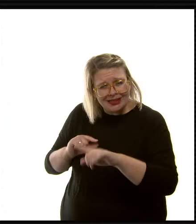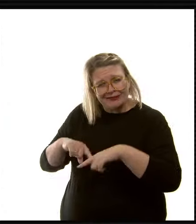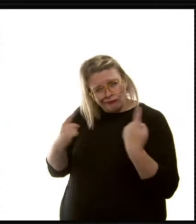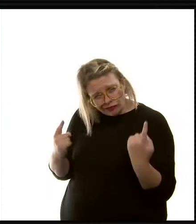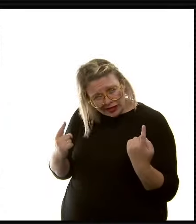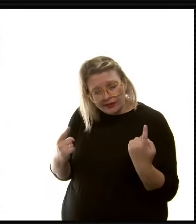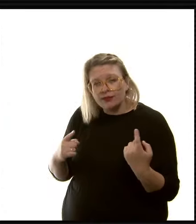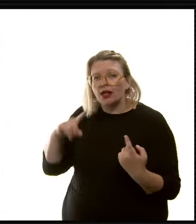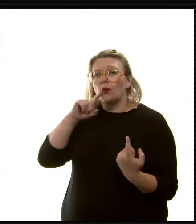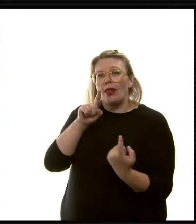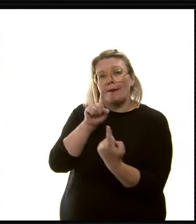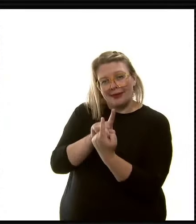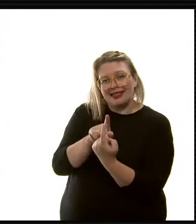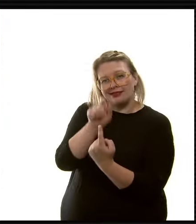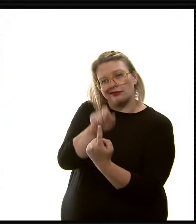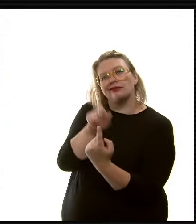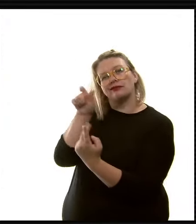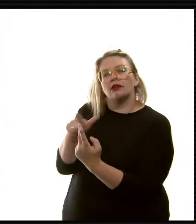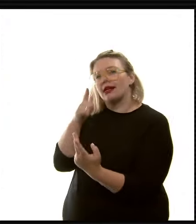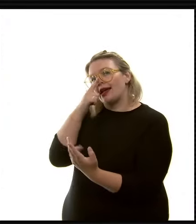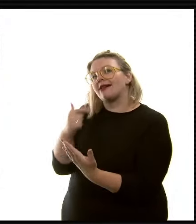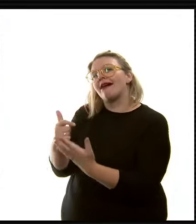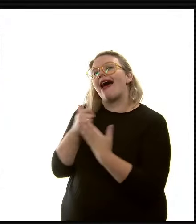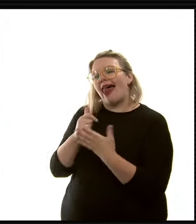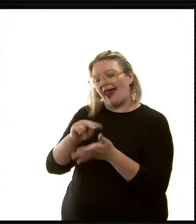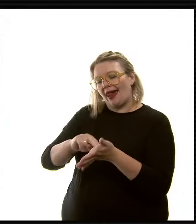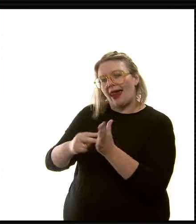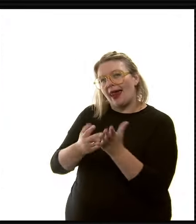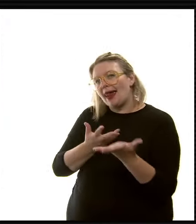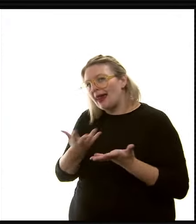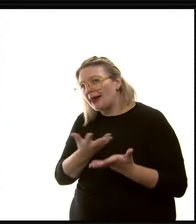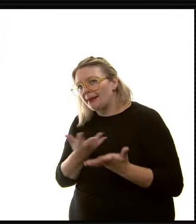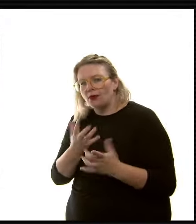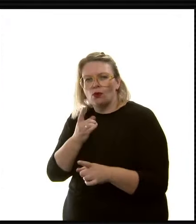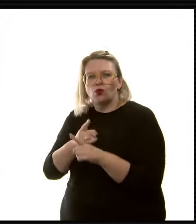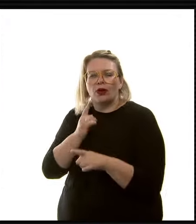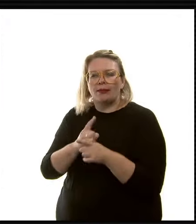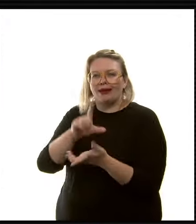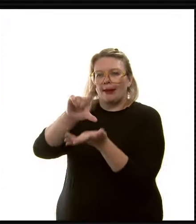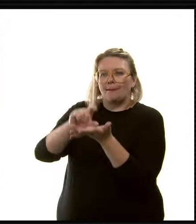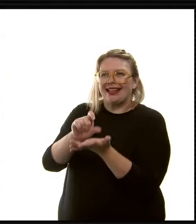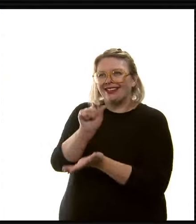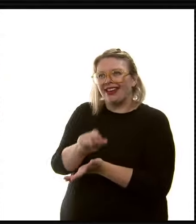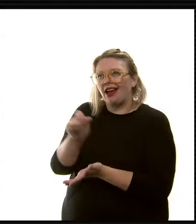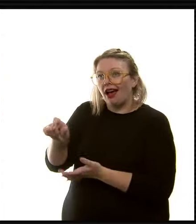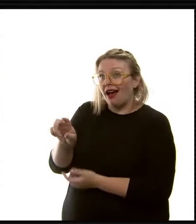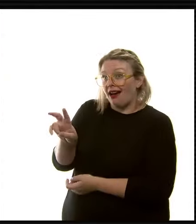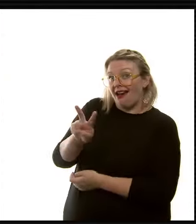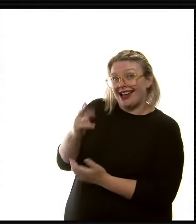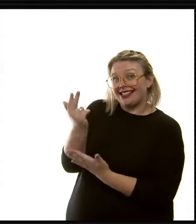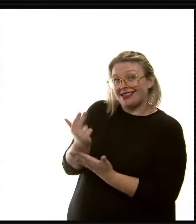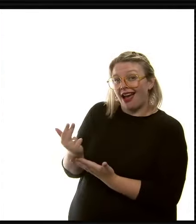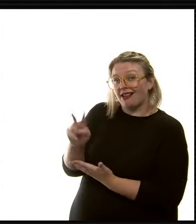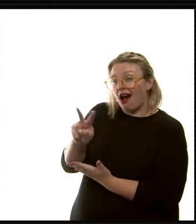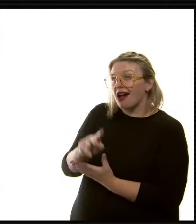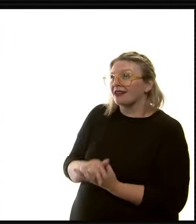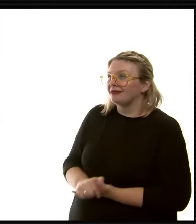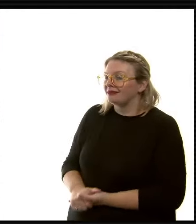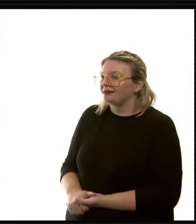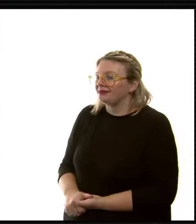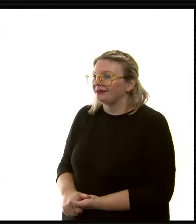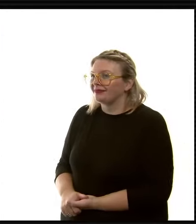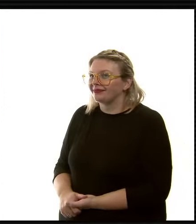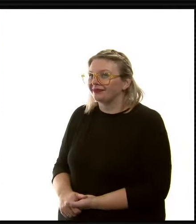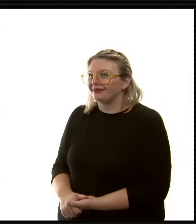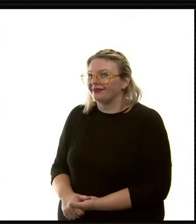meet a couple of people who can help us navigate the world of Lego minifigures. It's Lego designers Esther and Tara. Hey, Esther